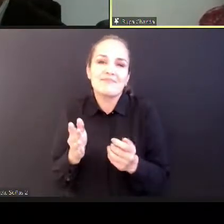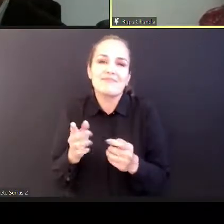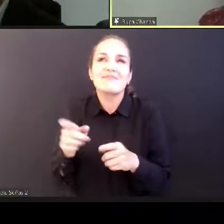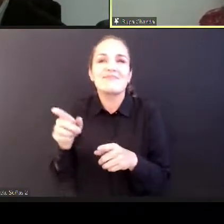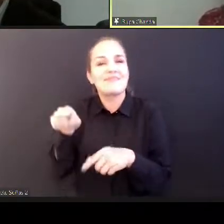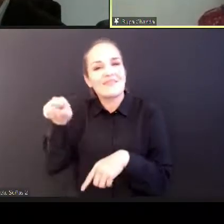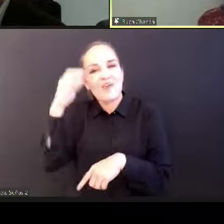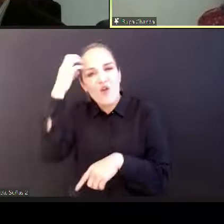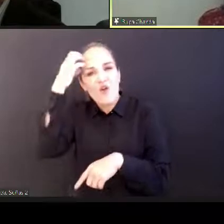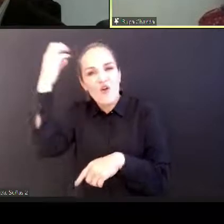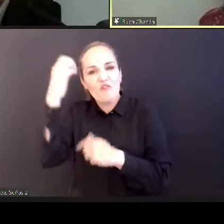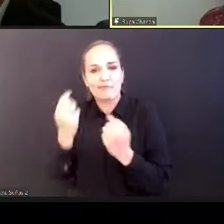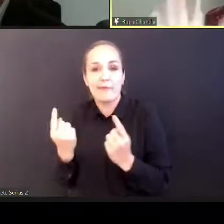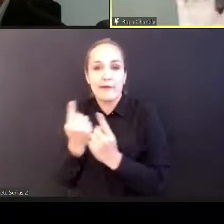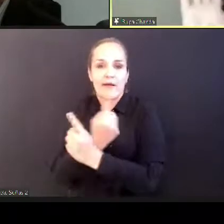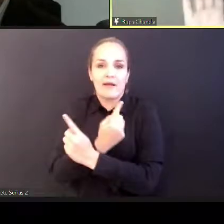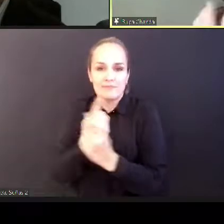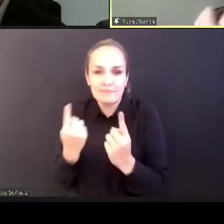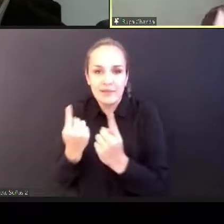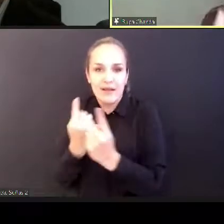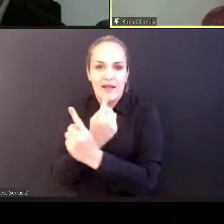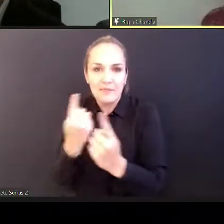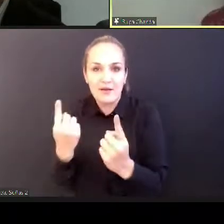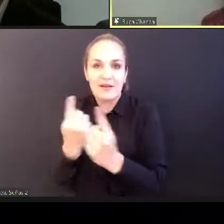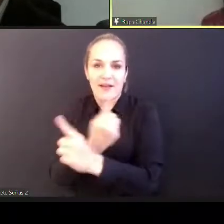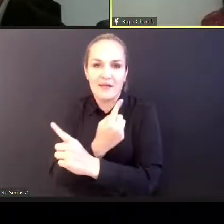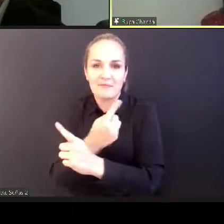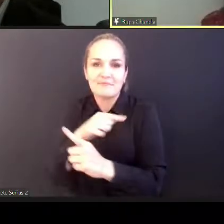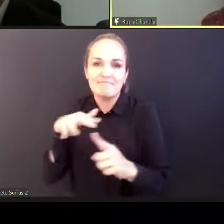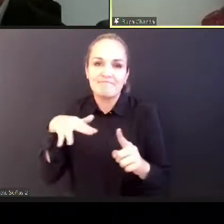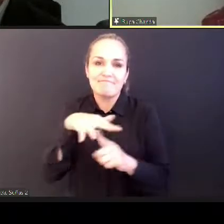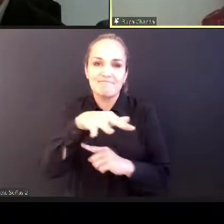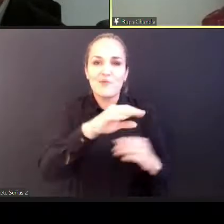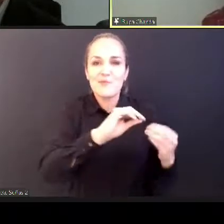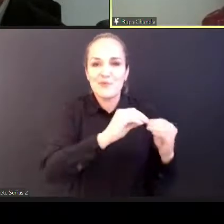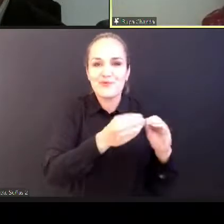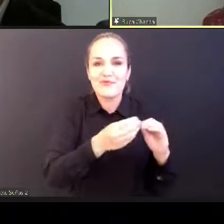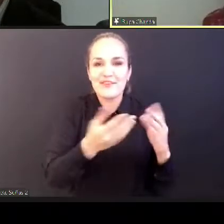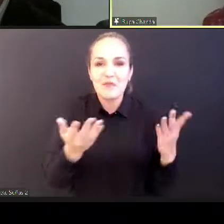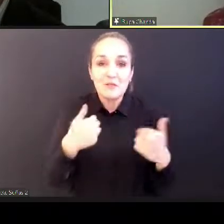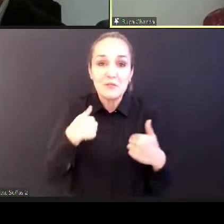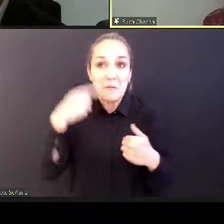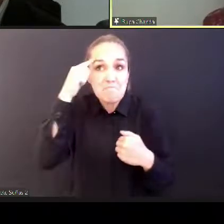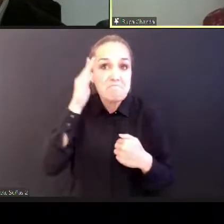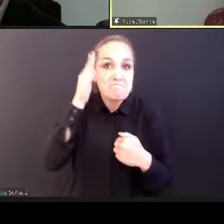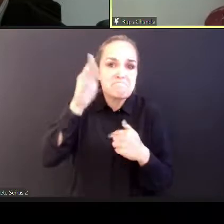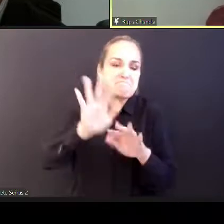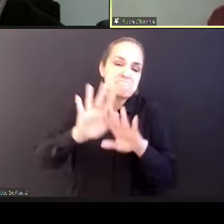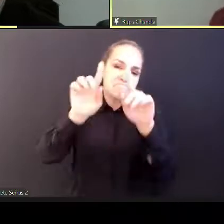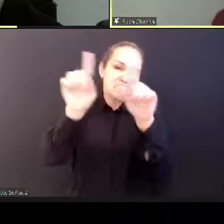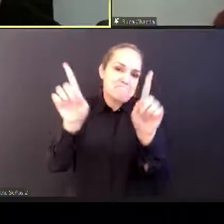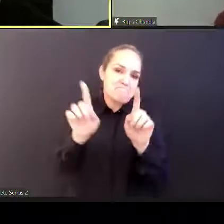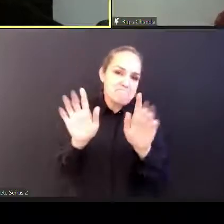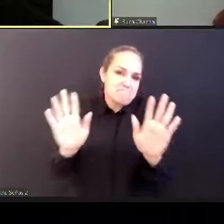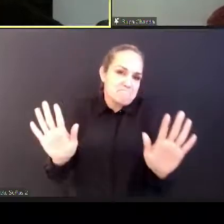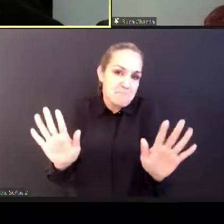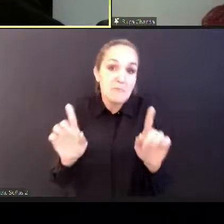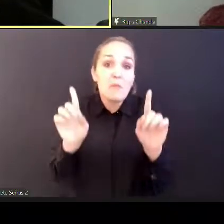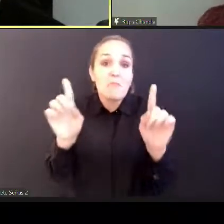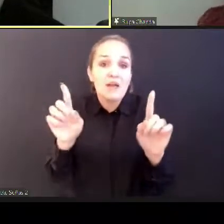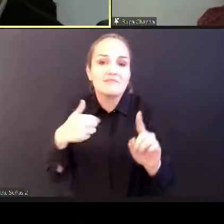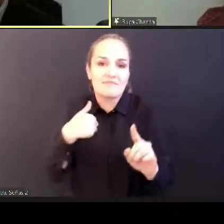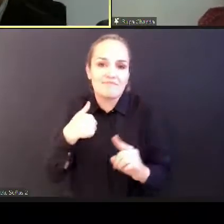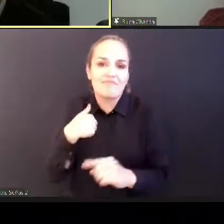to attempt to say, but these are the things that must be taken into consideration in the RTAs. Okay, thank